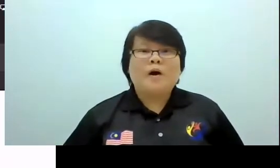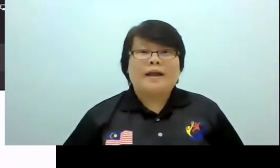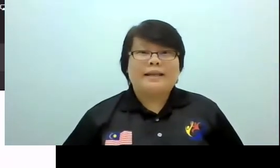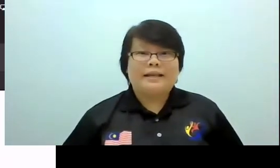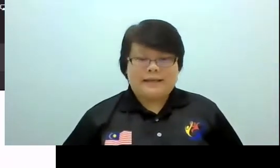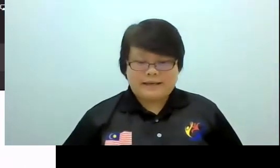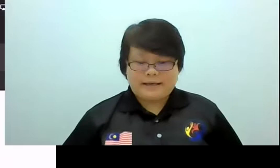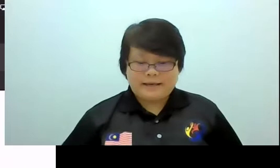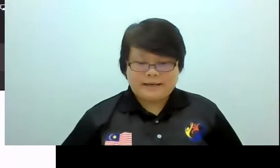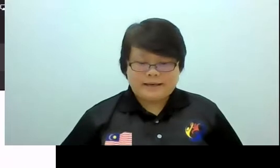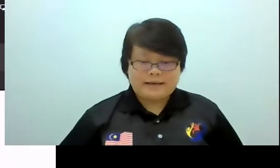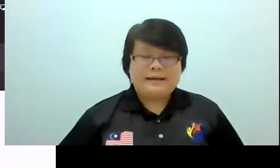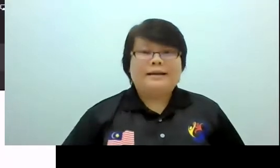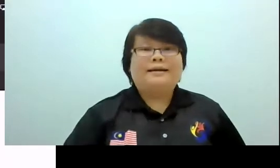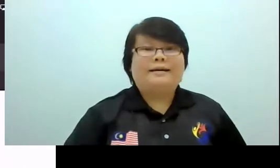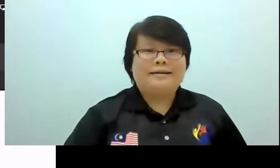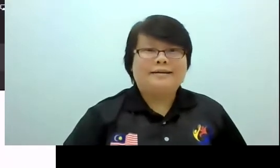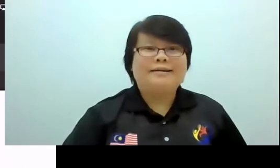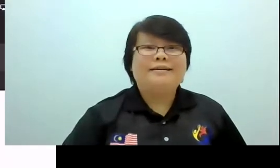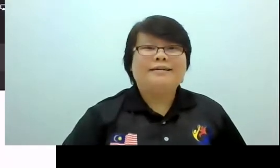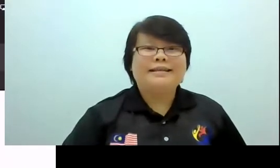a what?